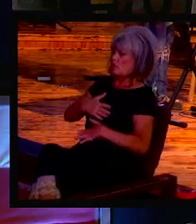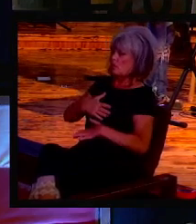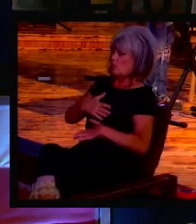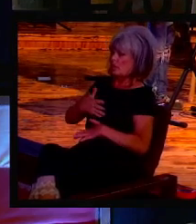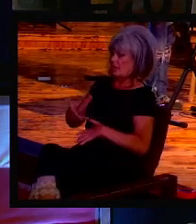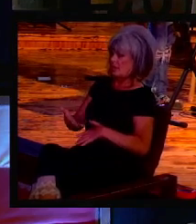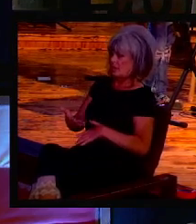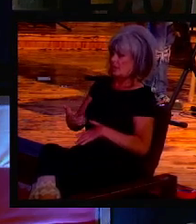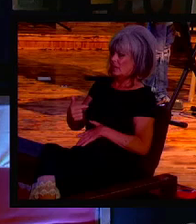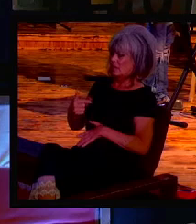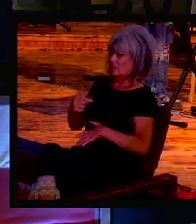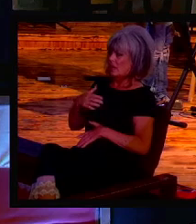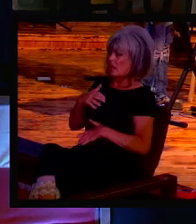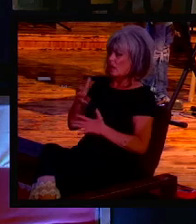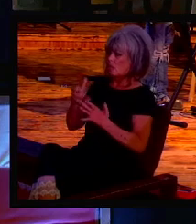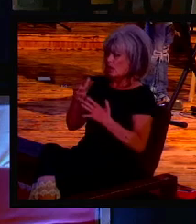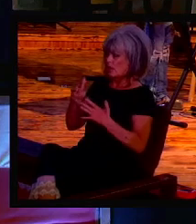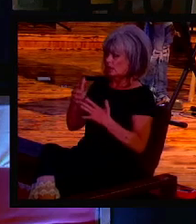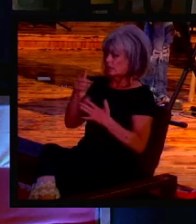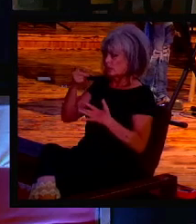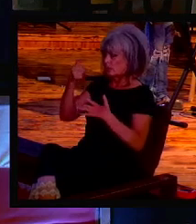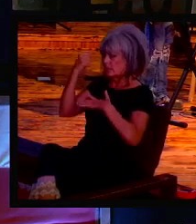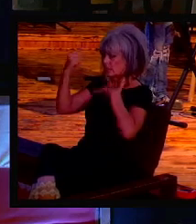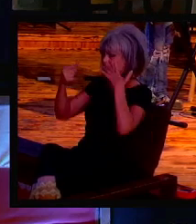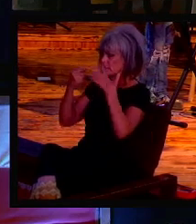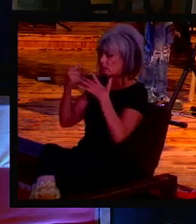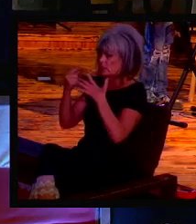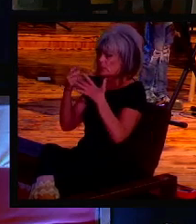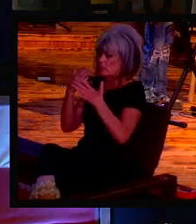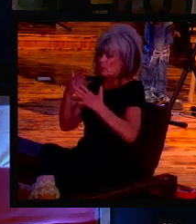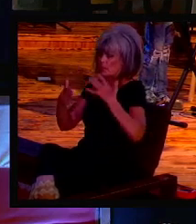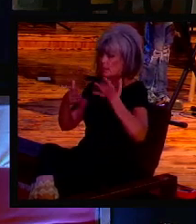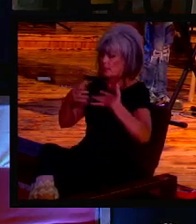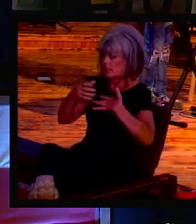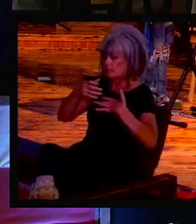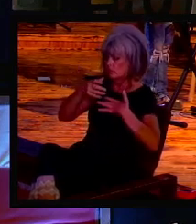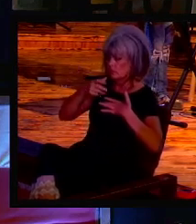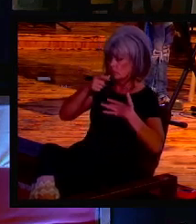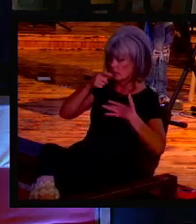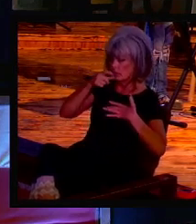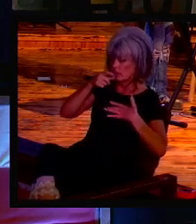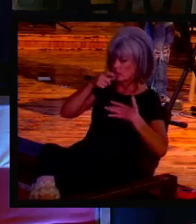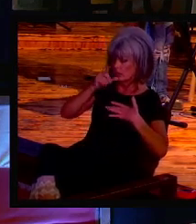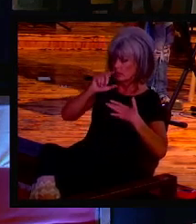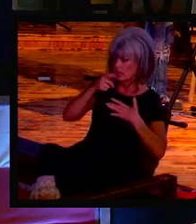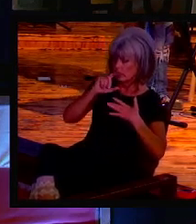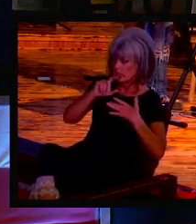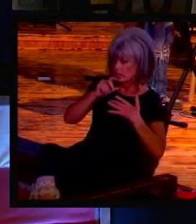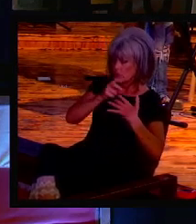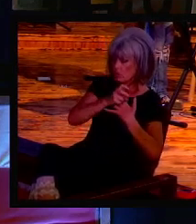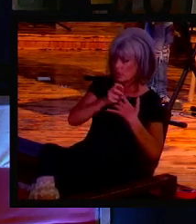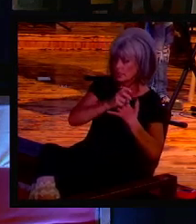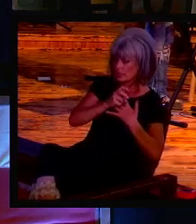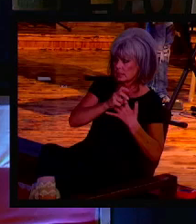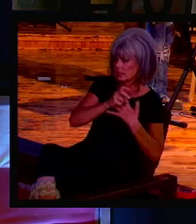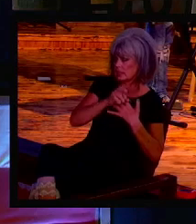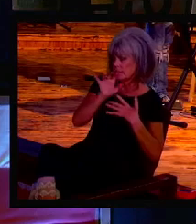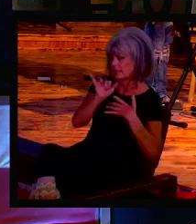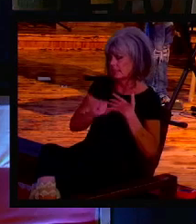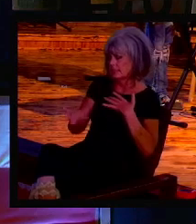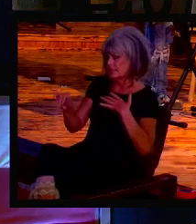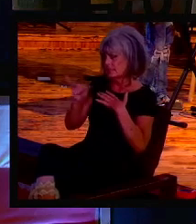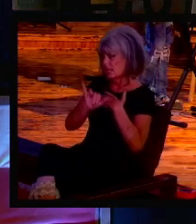will give you this to consider. Could it be so that drinking poison is synonymous